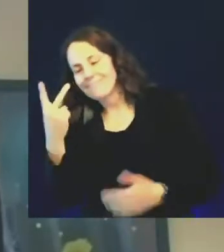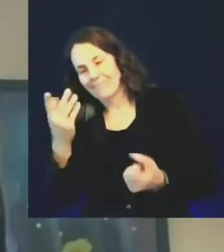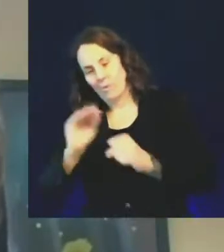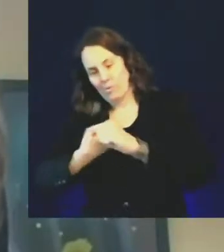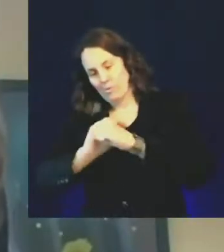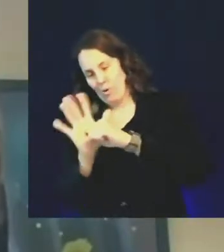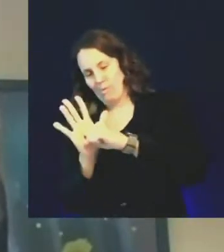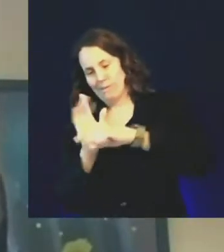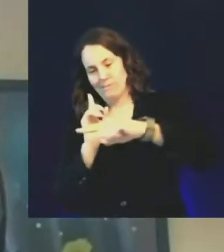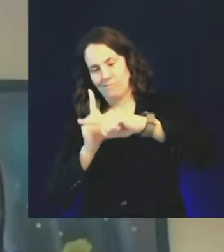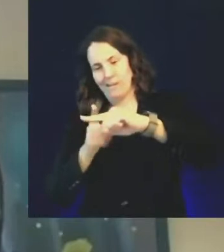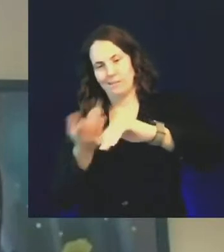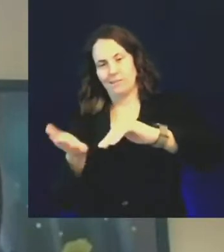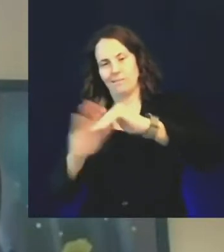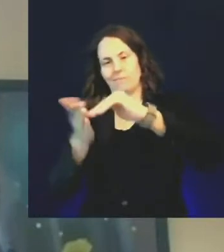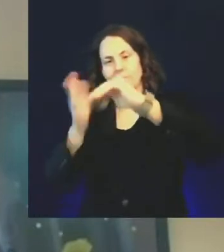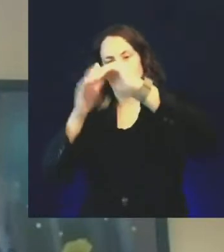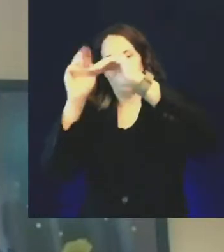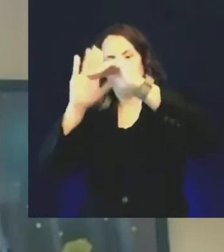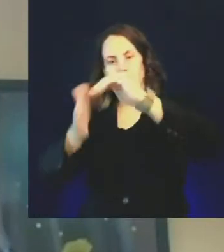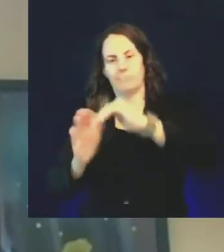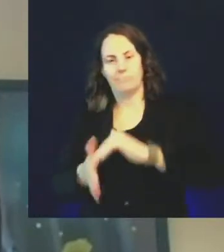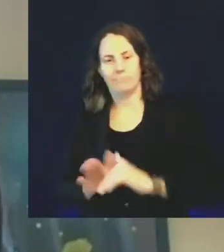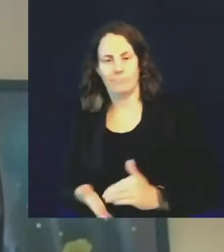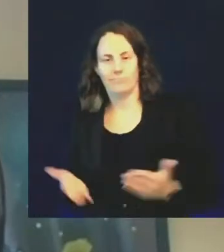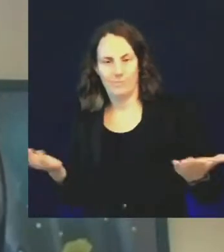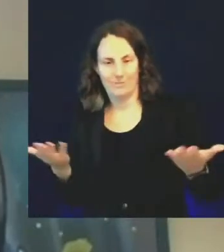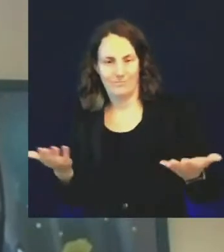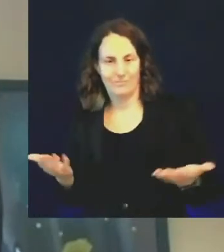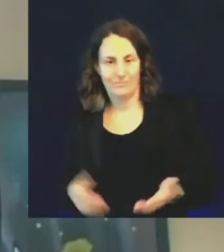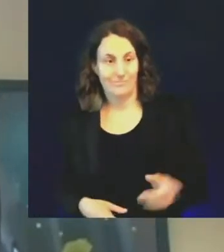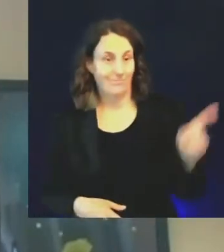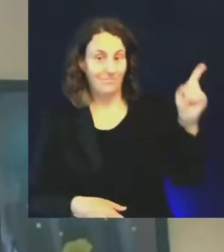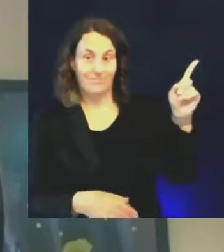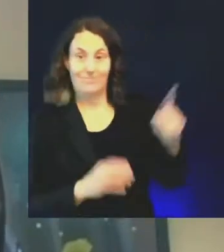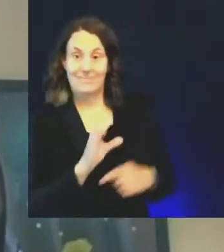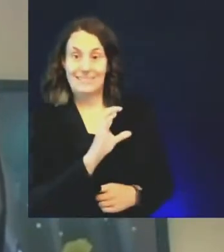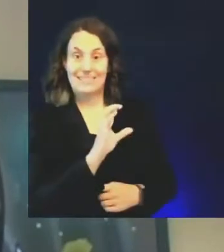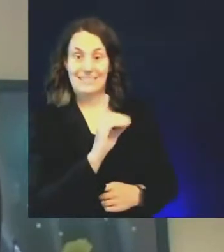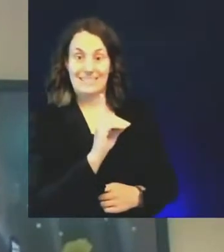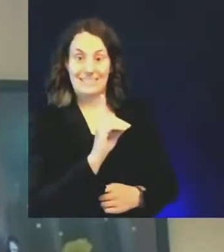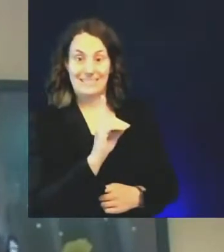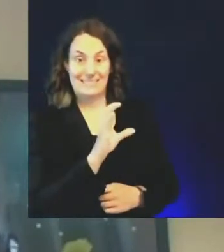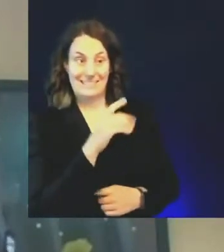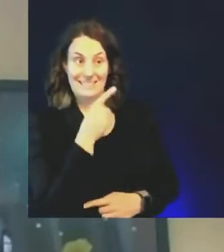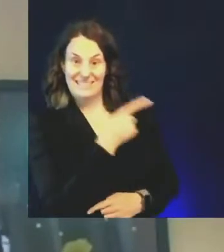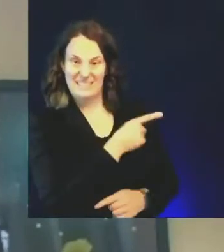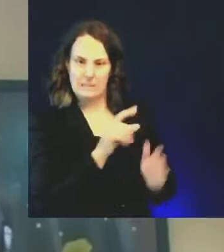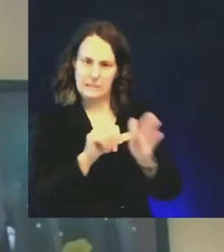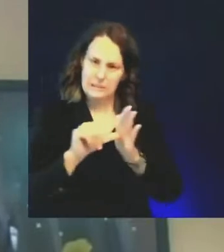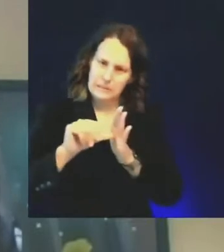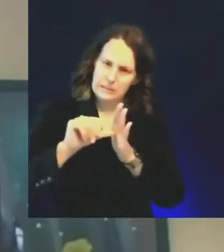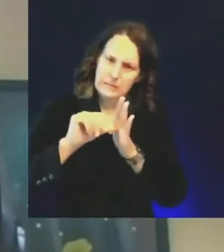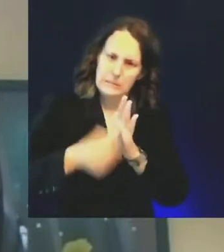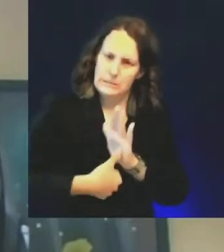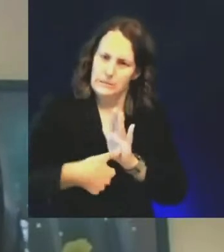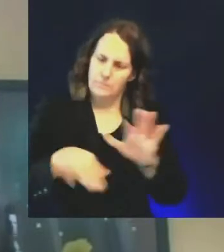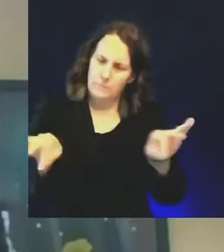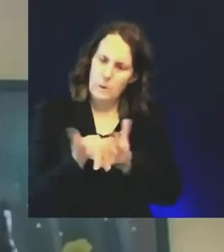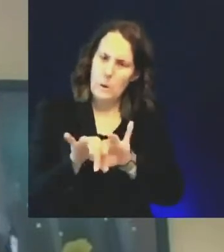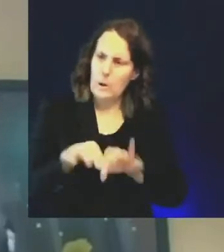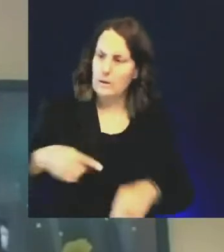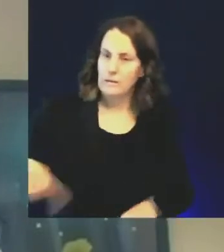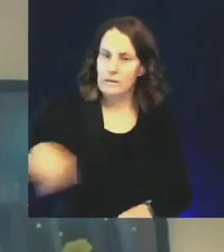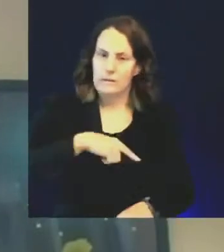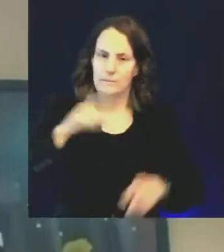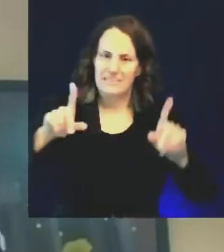of testing, and particularly remembering that, well over half of our school population